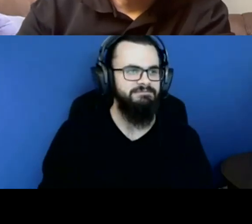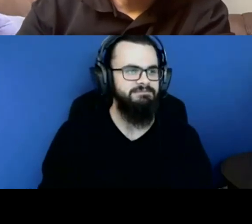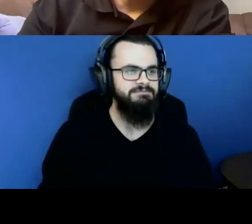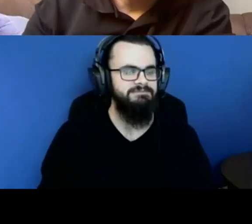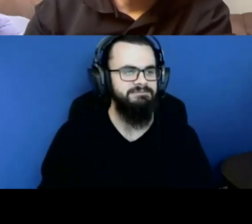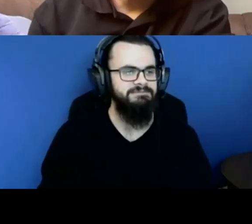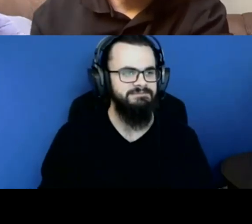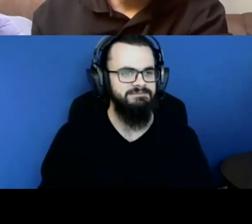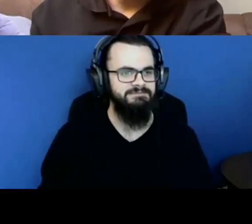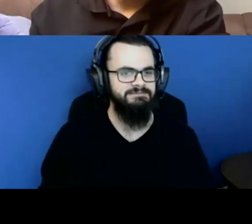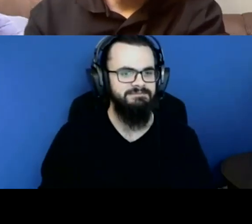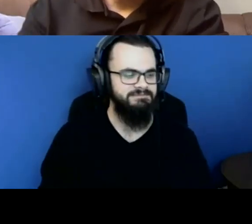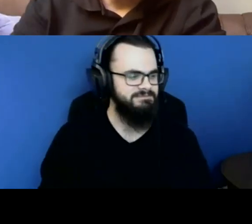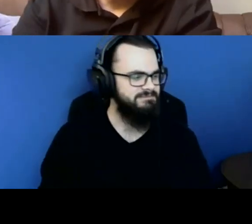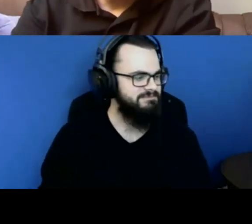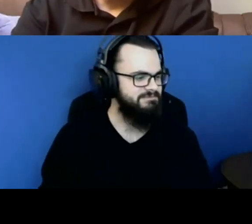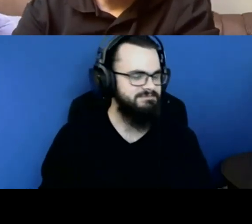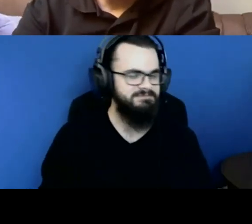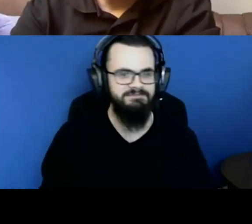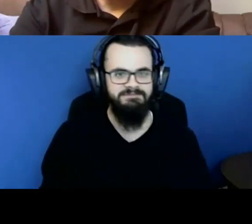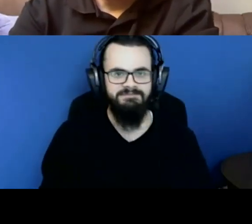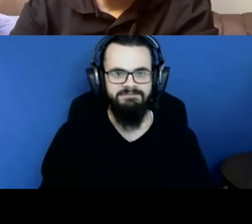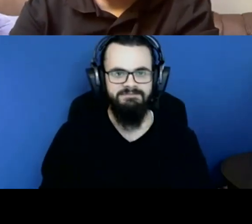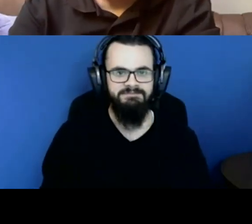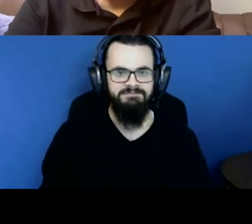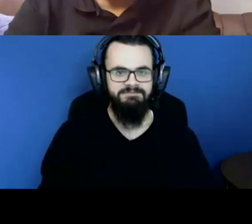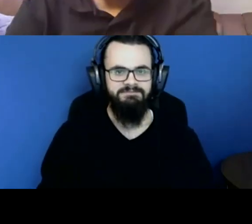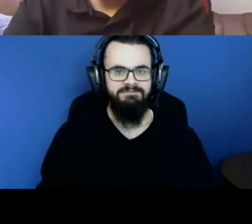get it moving. Okay, I'm going to share my screen again.